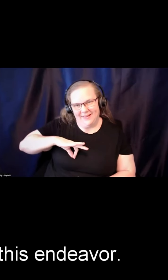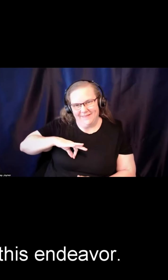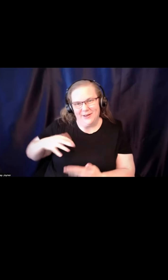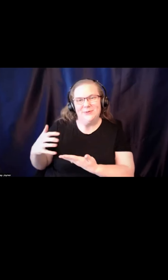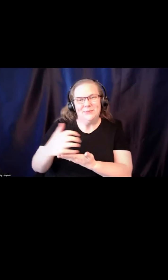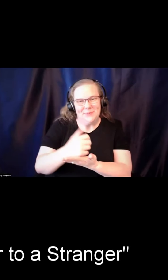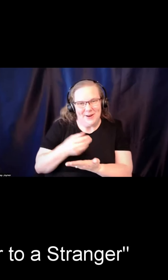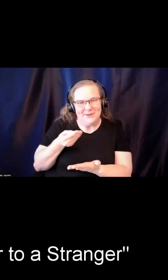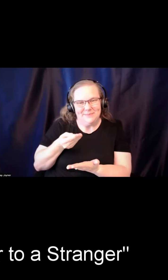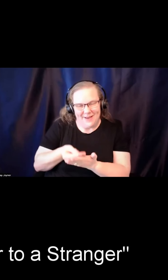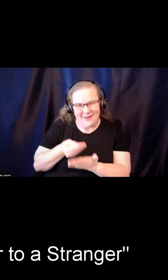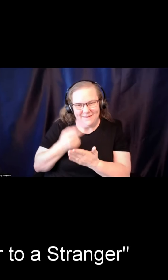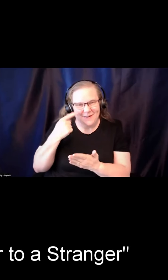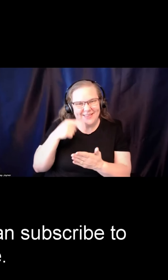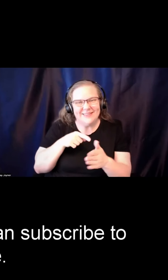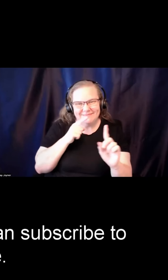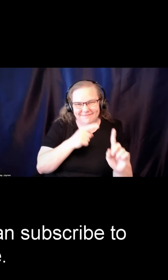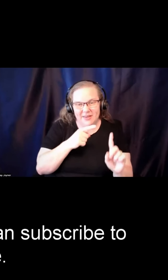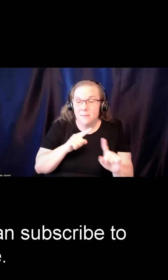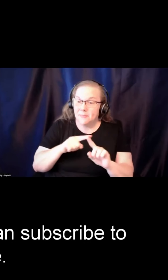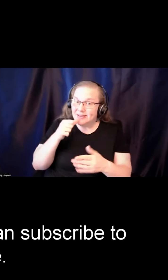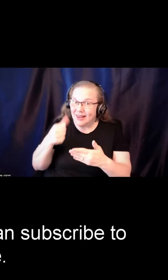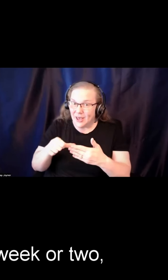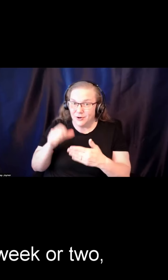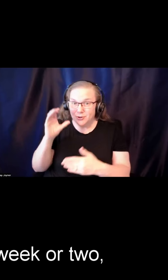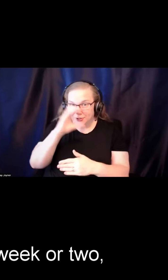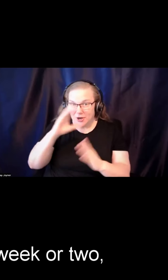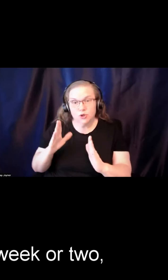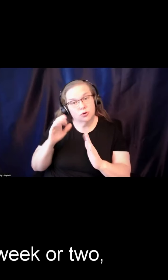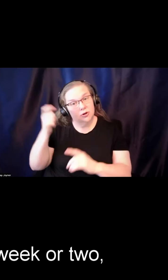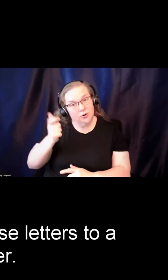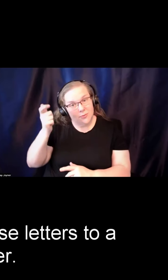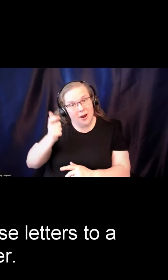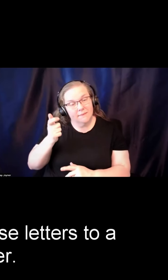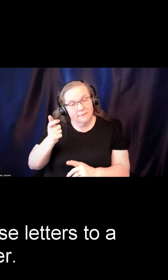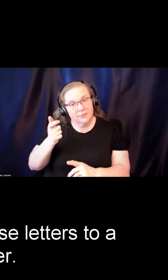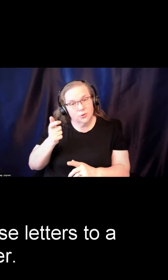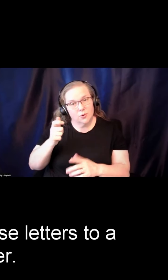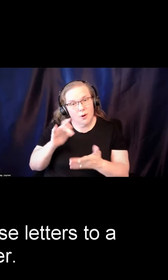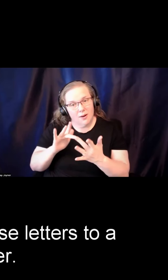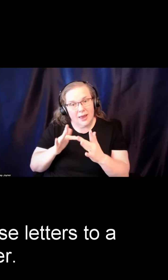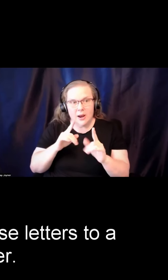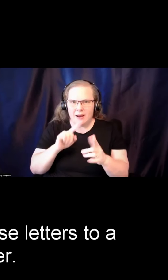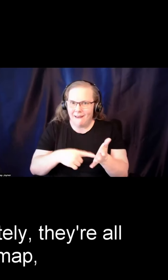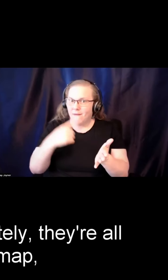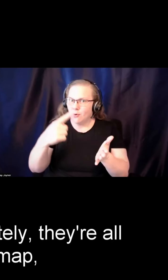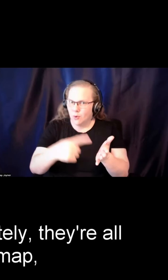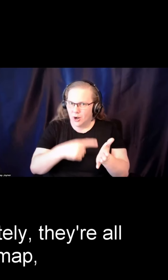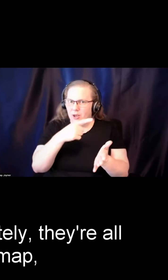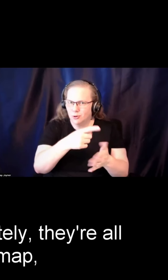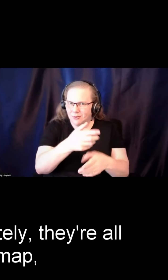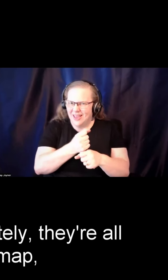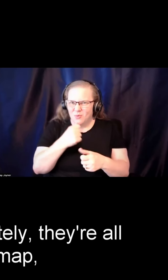this endeavor. And actually, Letter to a Stranger is something you can subscribe to online. And once every week or two, you get one of these letters to a stranger.